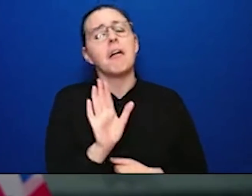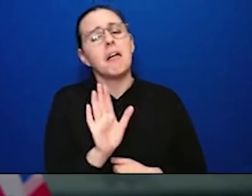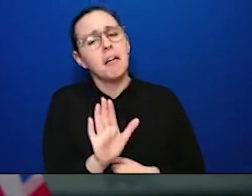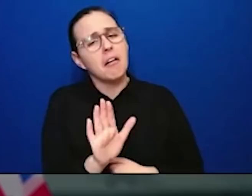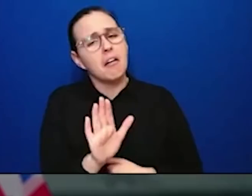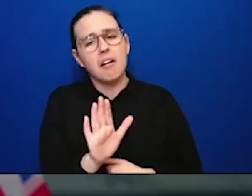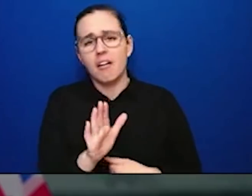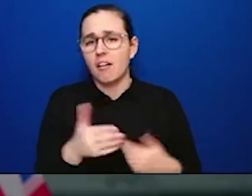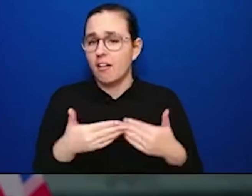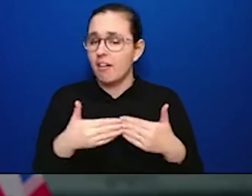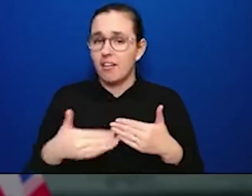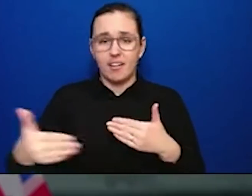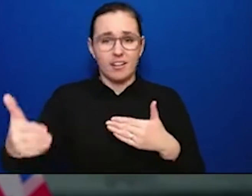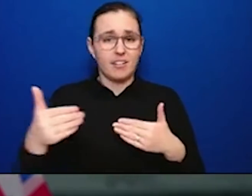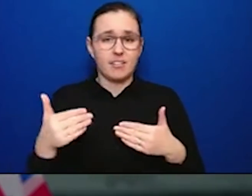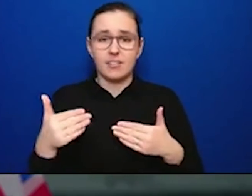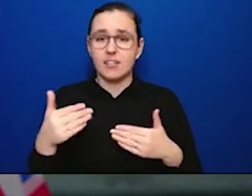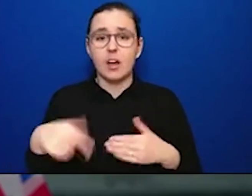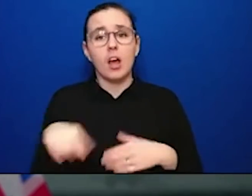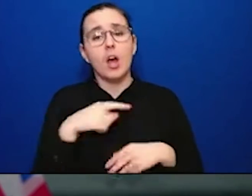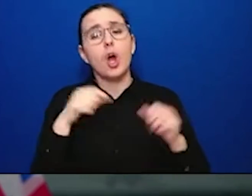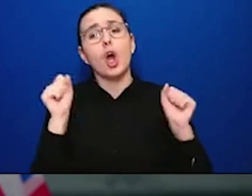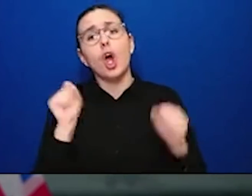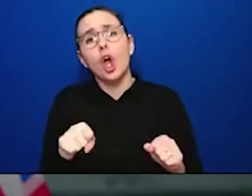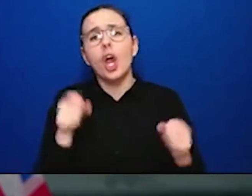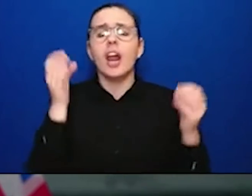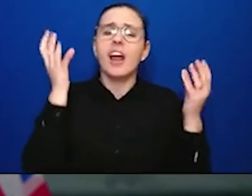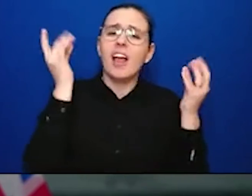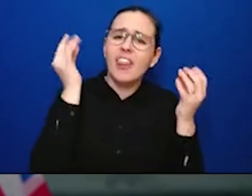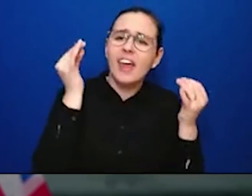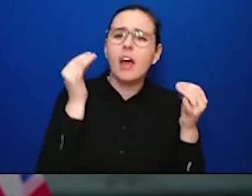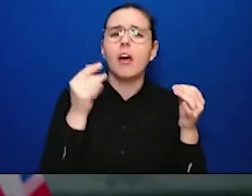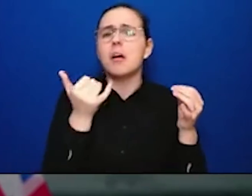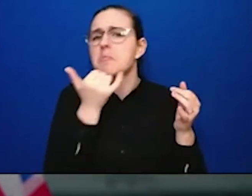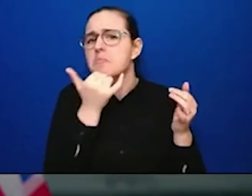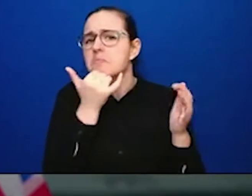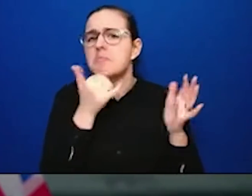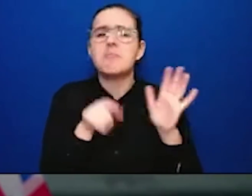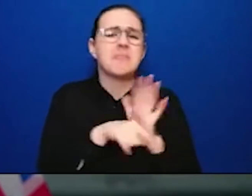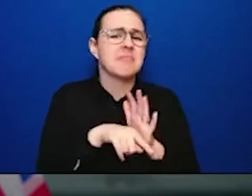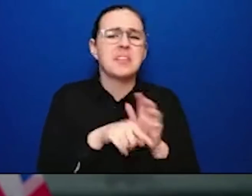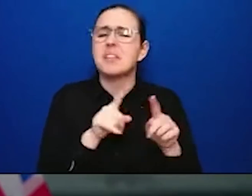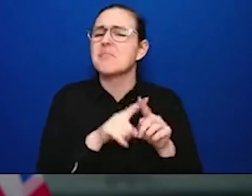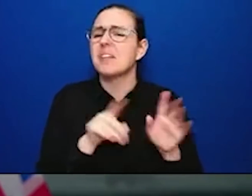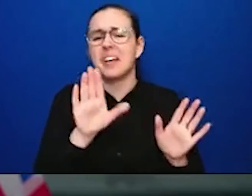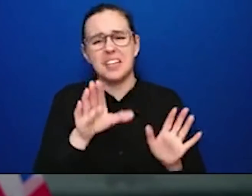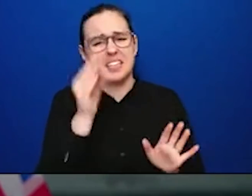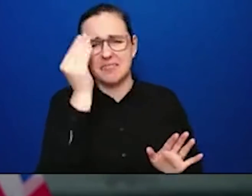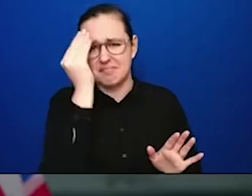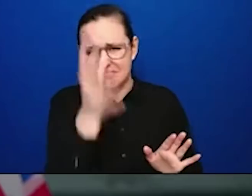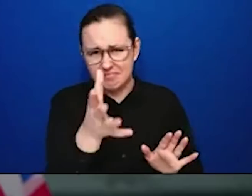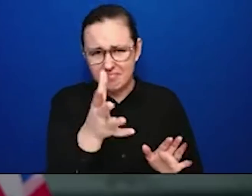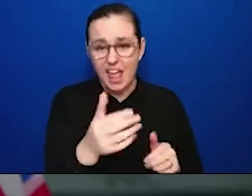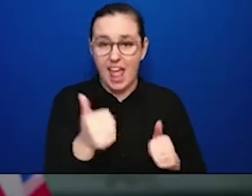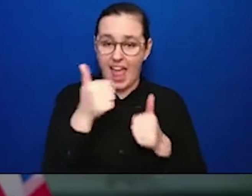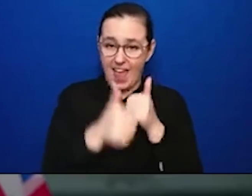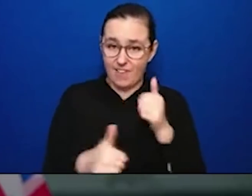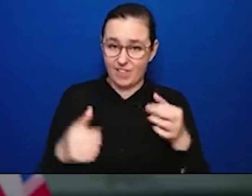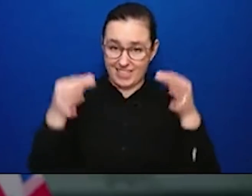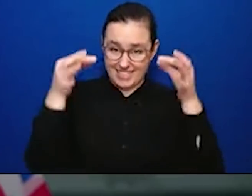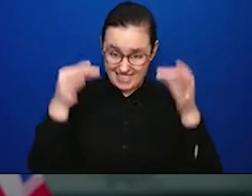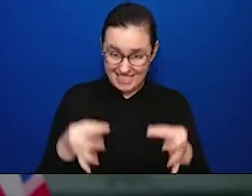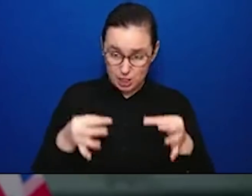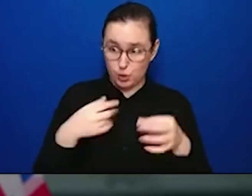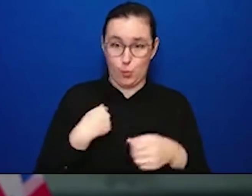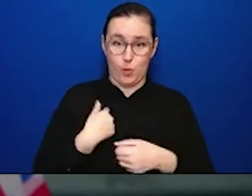time to second guess things in the future. But, we take every decision looking at the data that we have in front of us